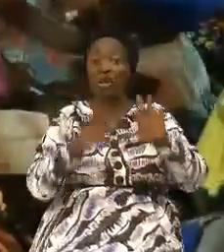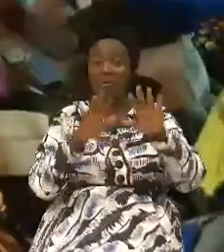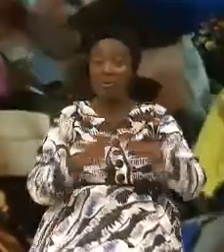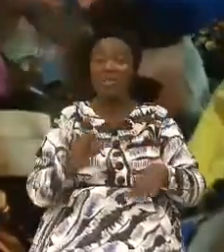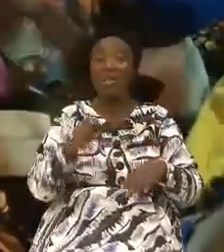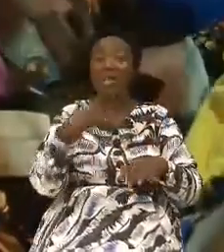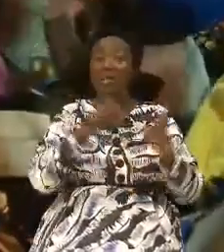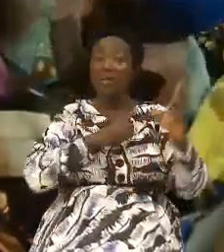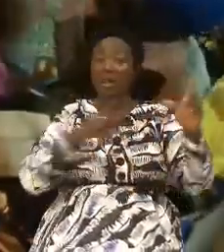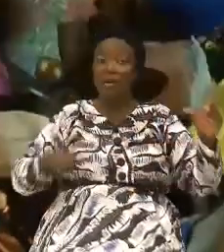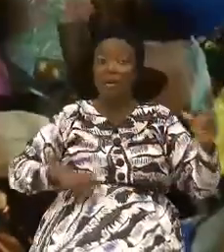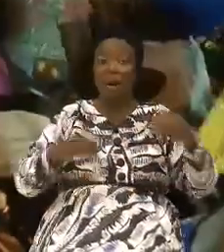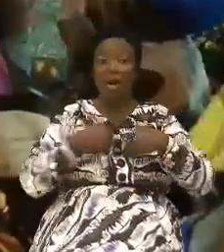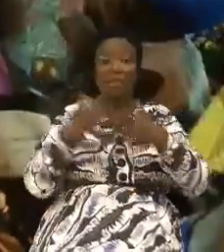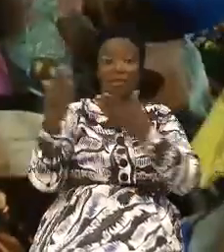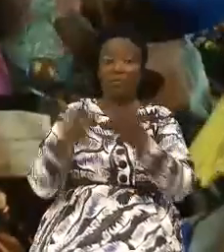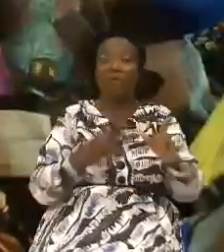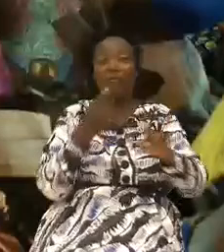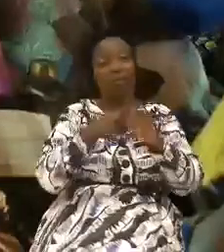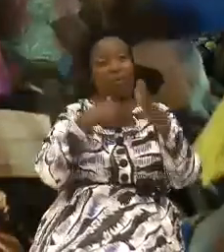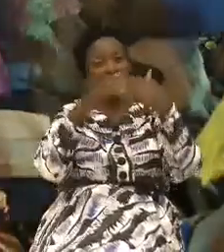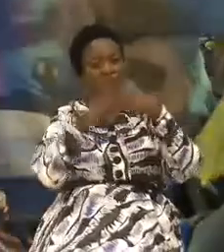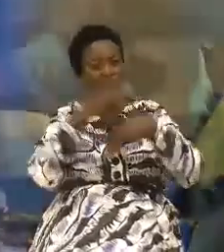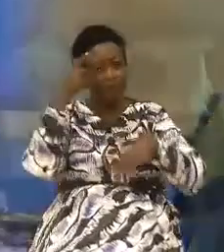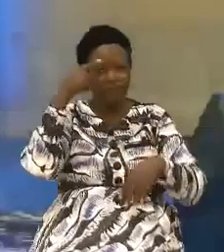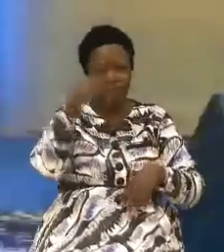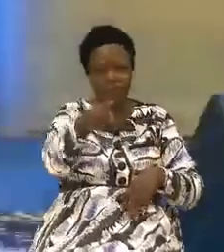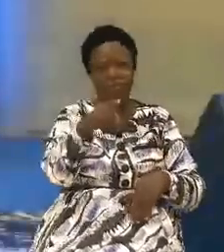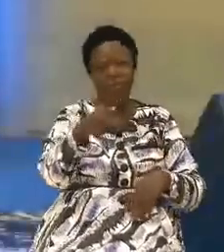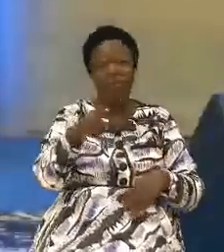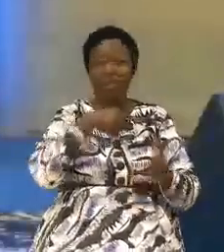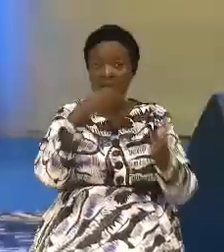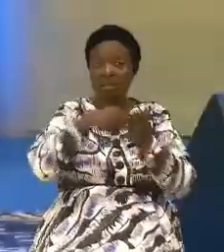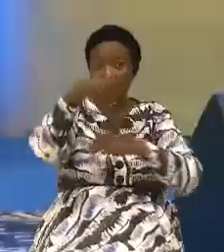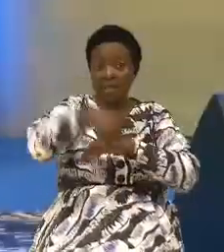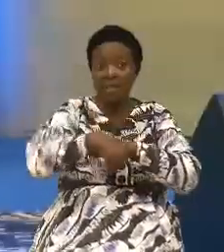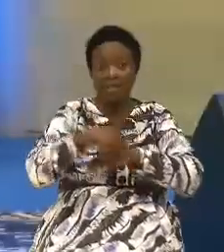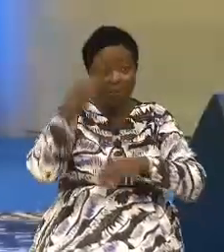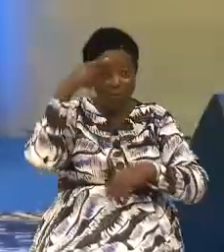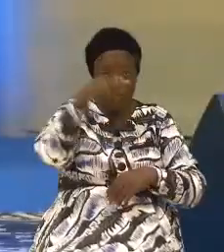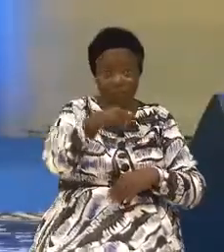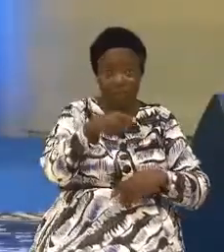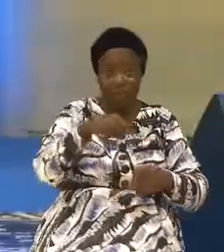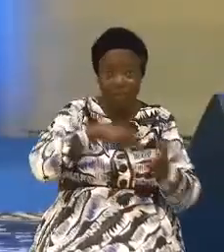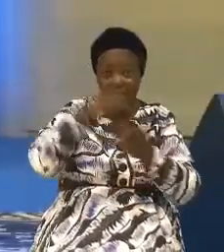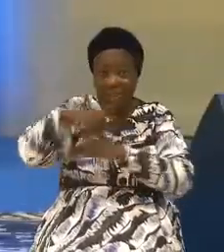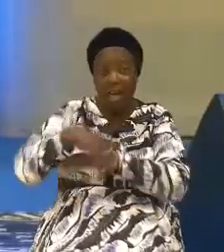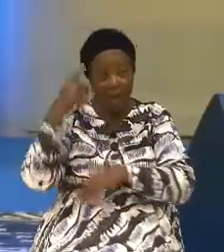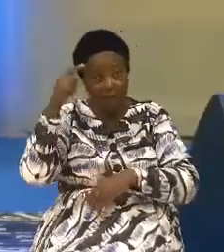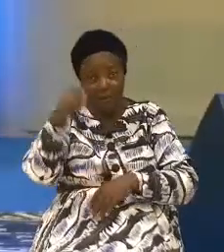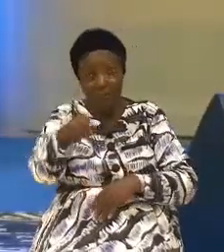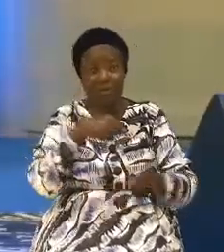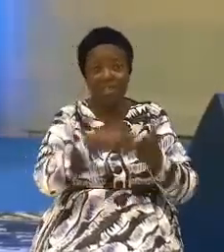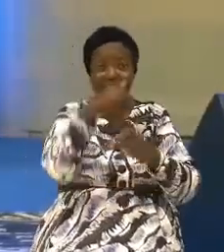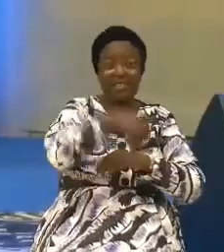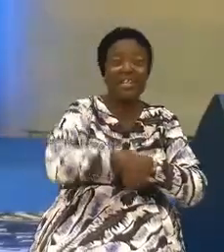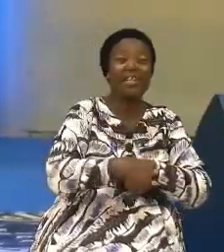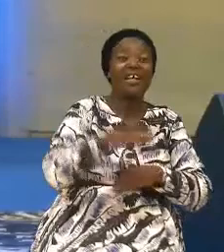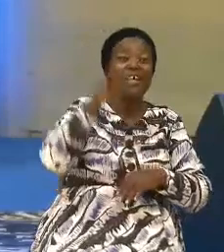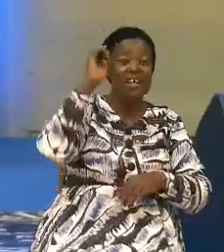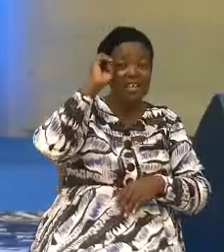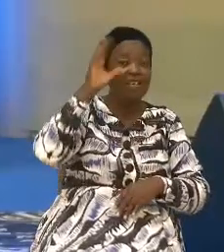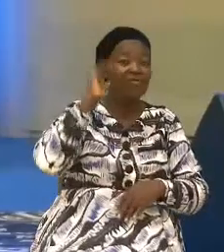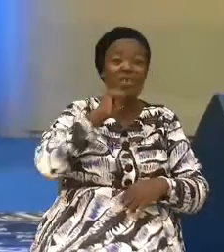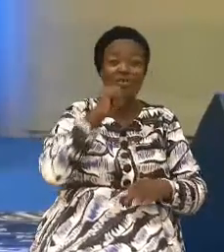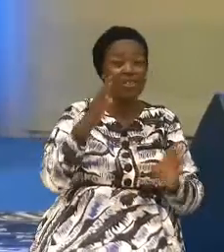has brought from heaven for you tonight, for you tonight, and for you tonight, he will not take